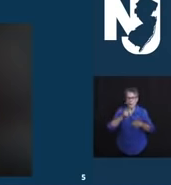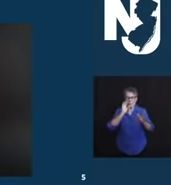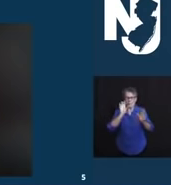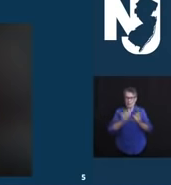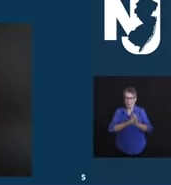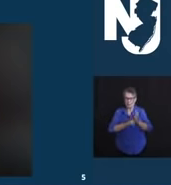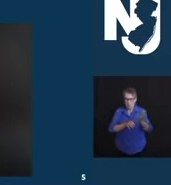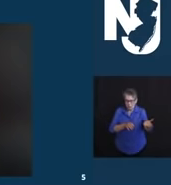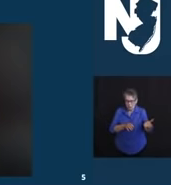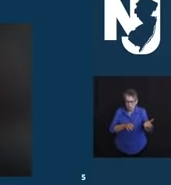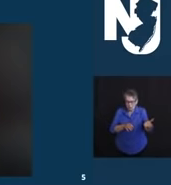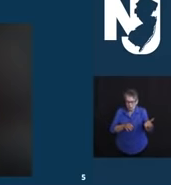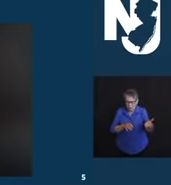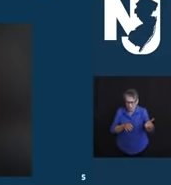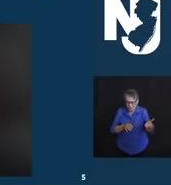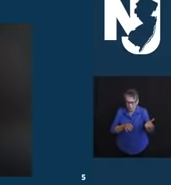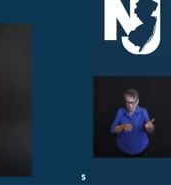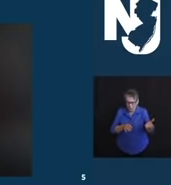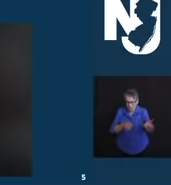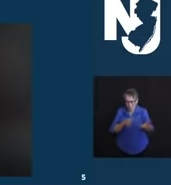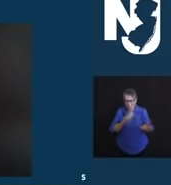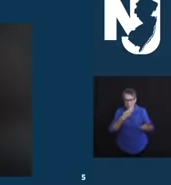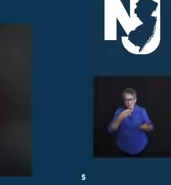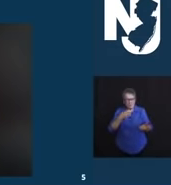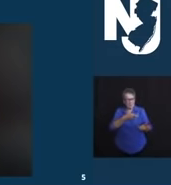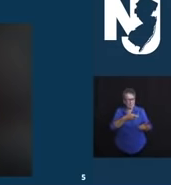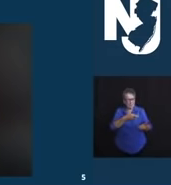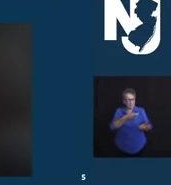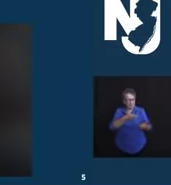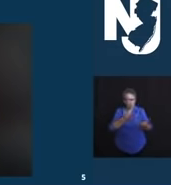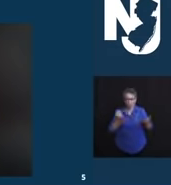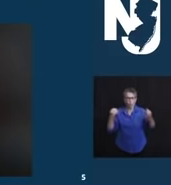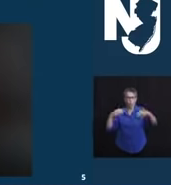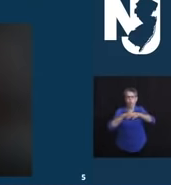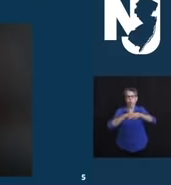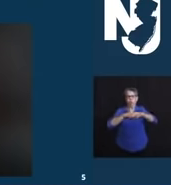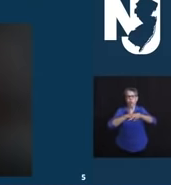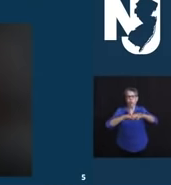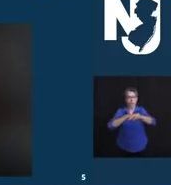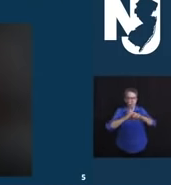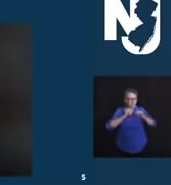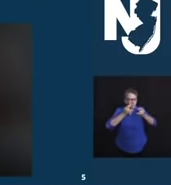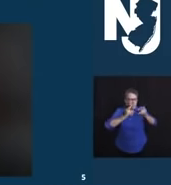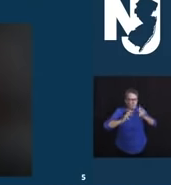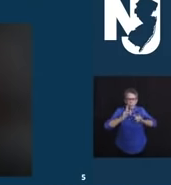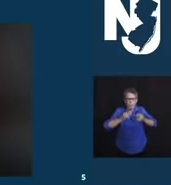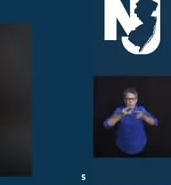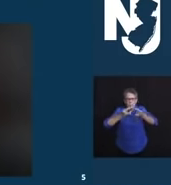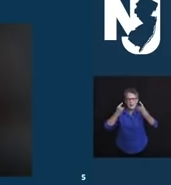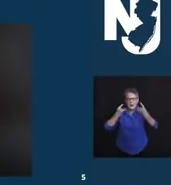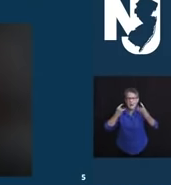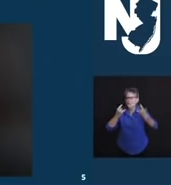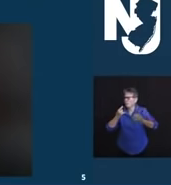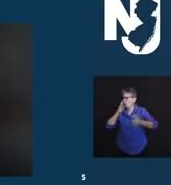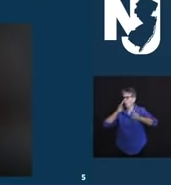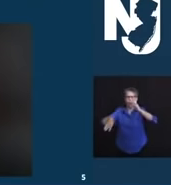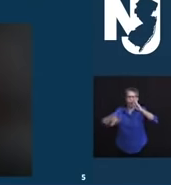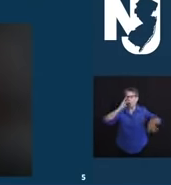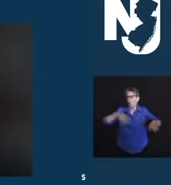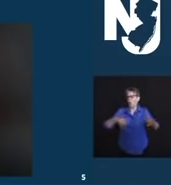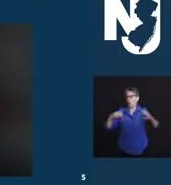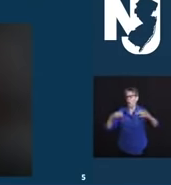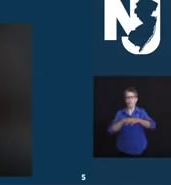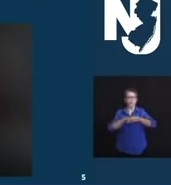violations by allowing hundreds of patrons inside without regard for social distancing or face coverings.